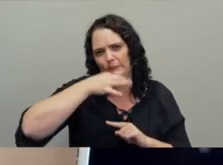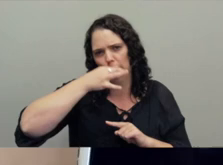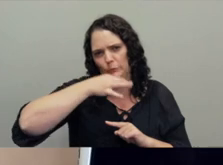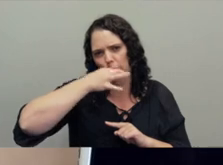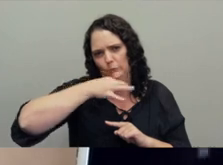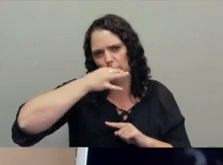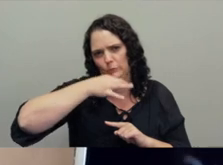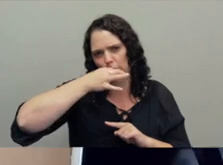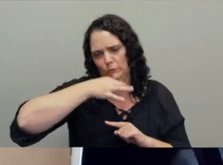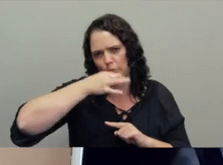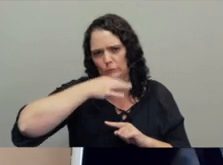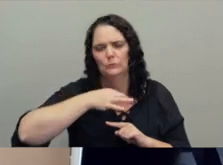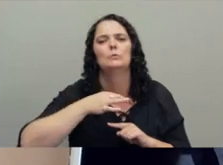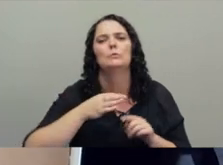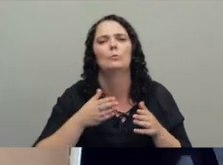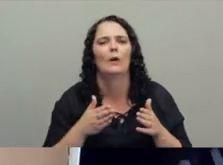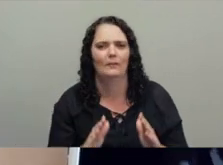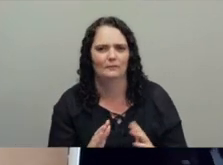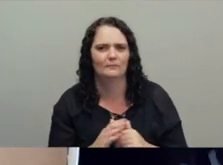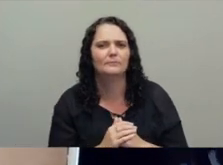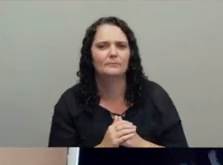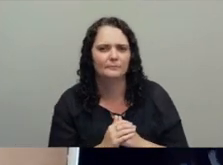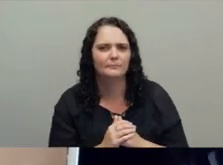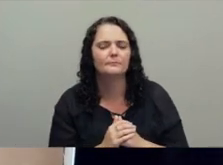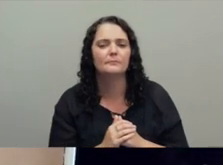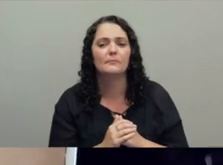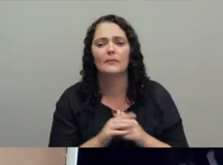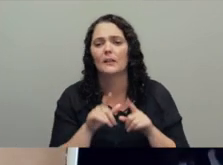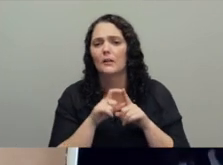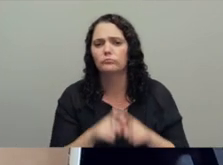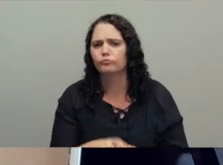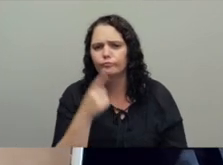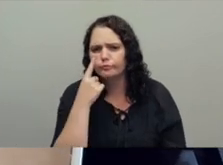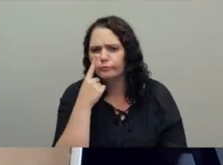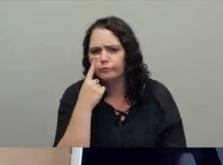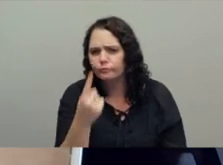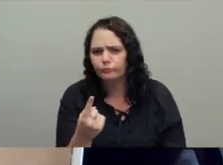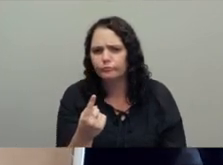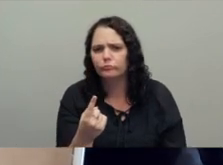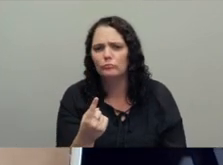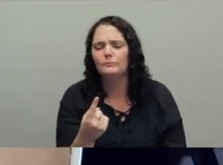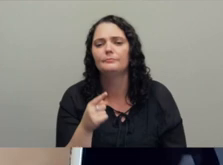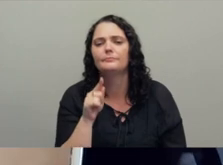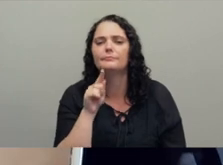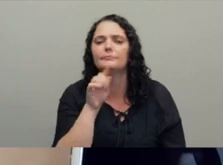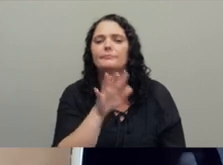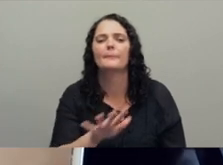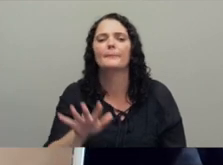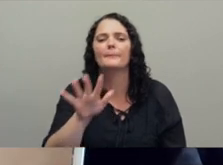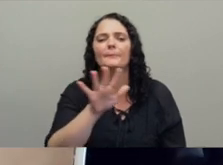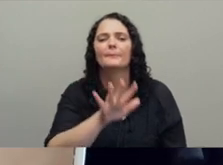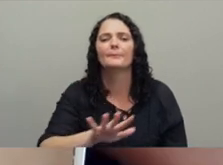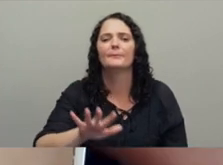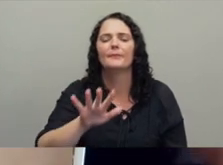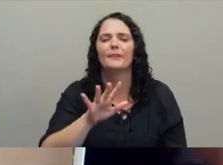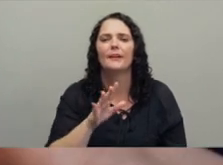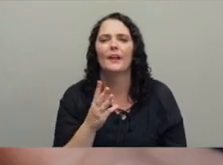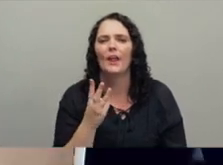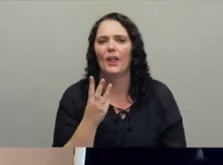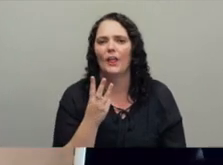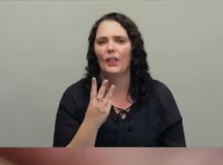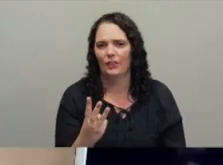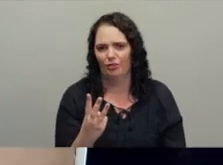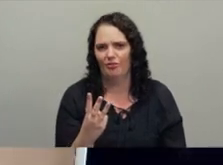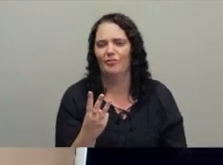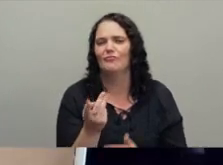crayons technique, or trois crayons, as it was called. And it's difficult to see here in the Boucher, but this type of